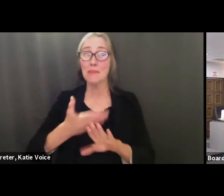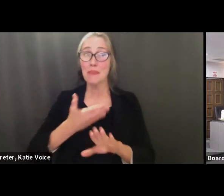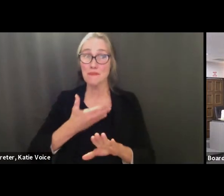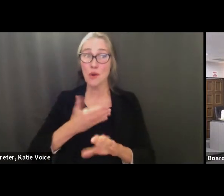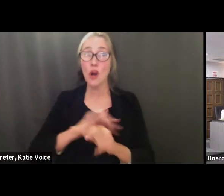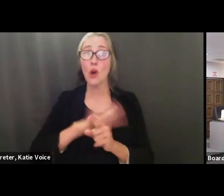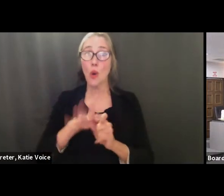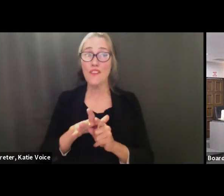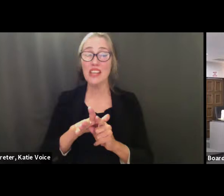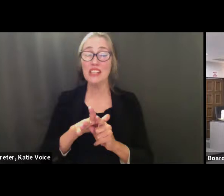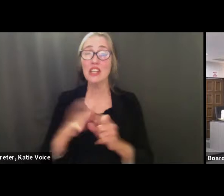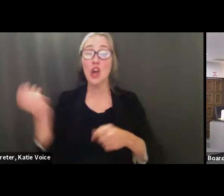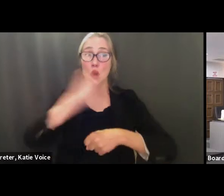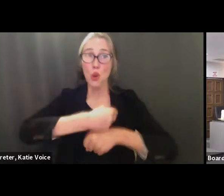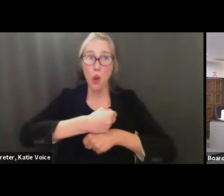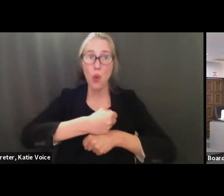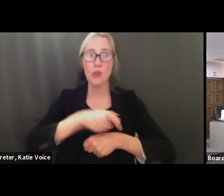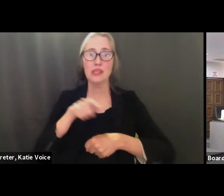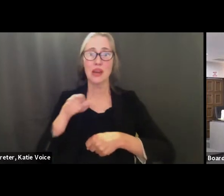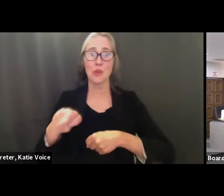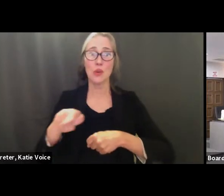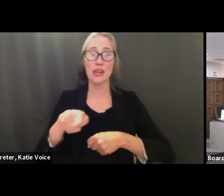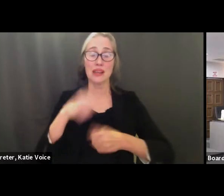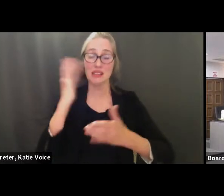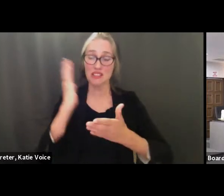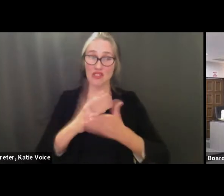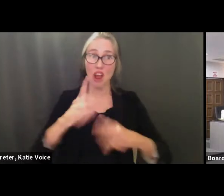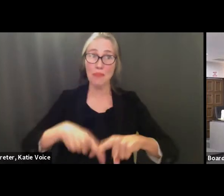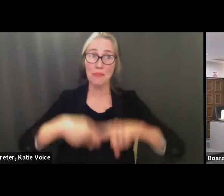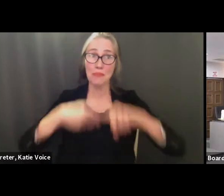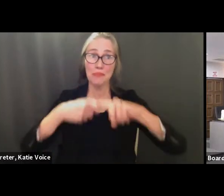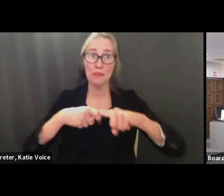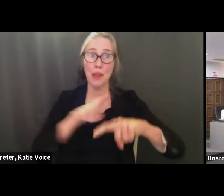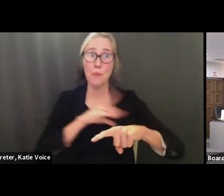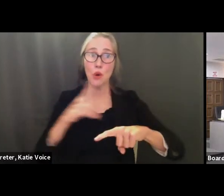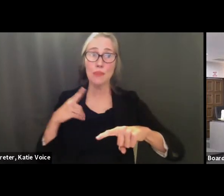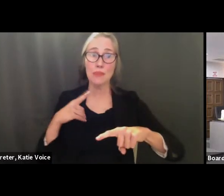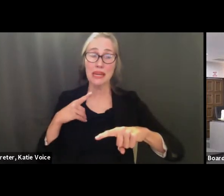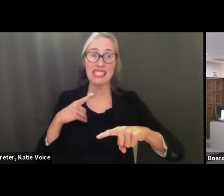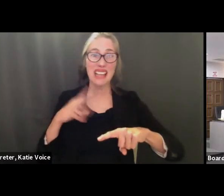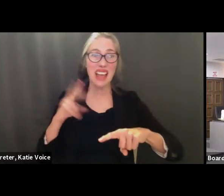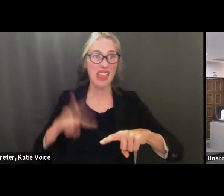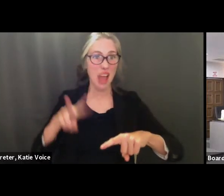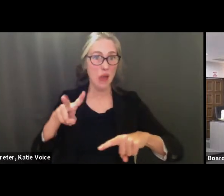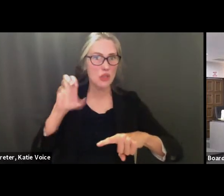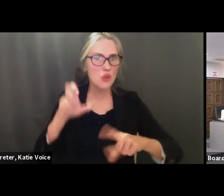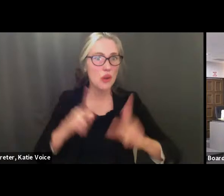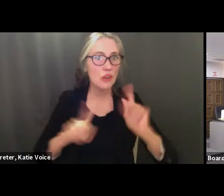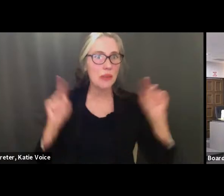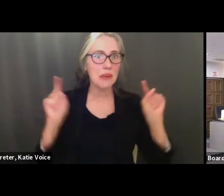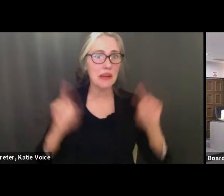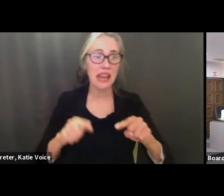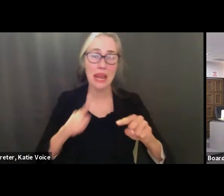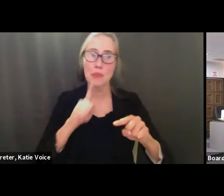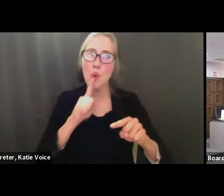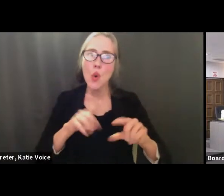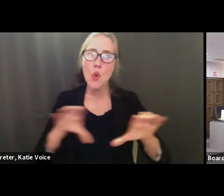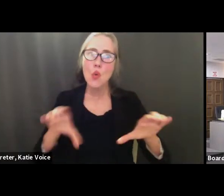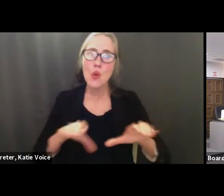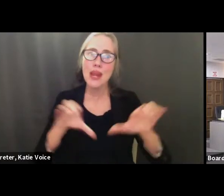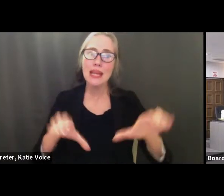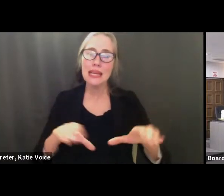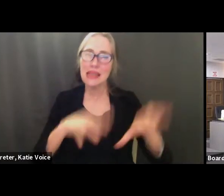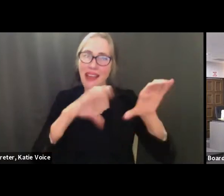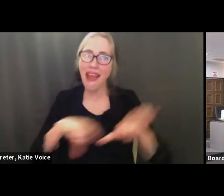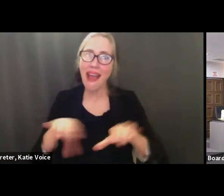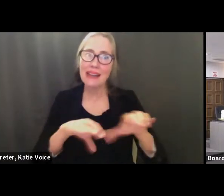met with over 200 community members, and it was a very active meeting. And I feel like the board is